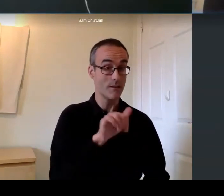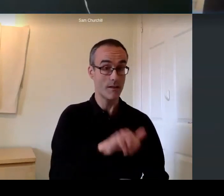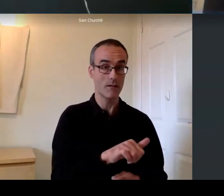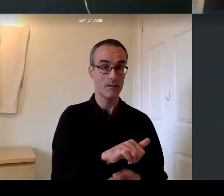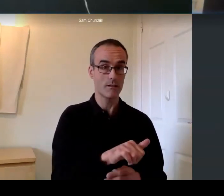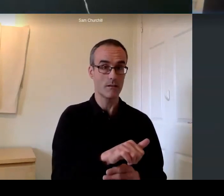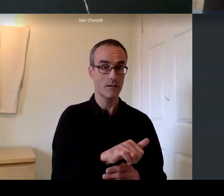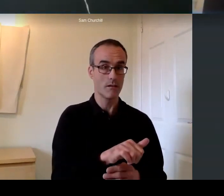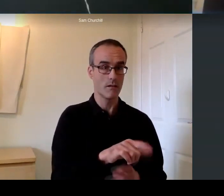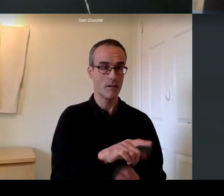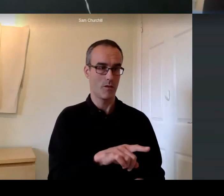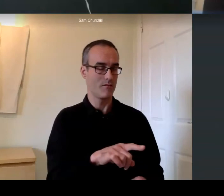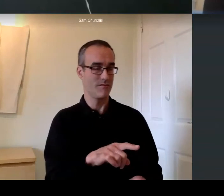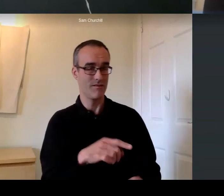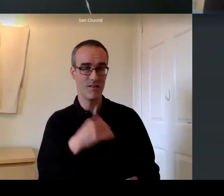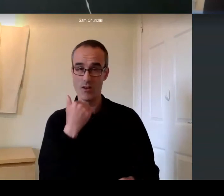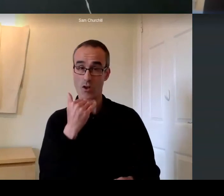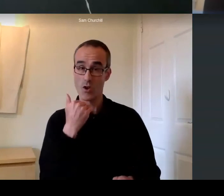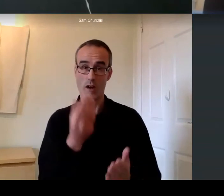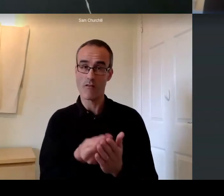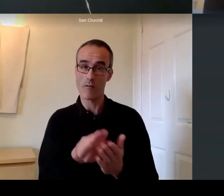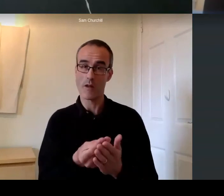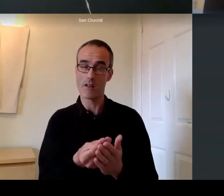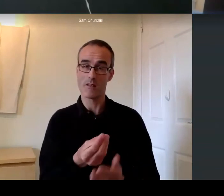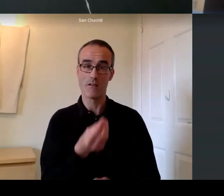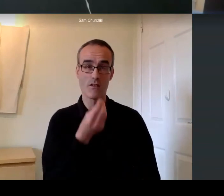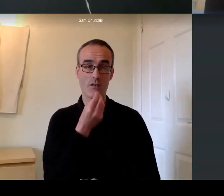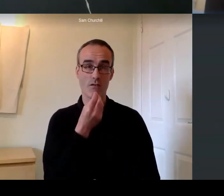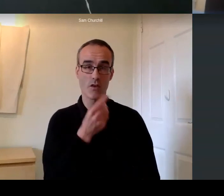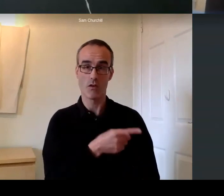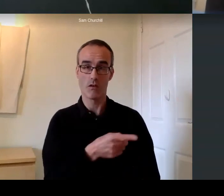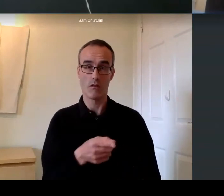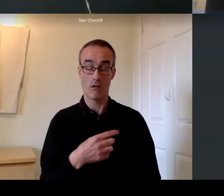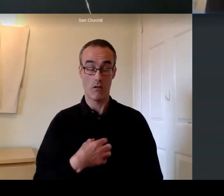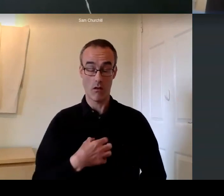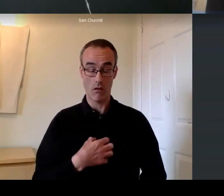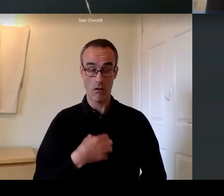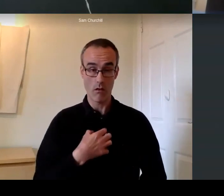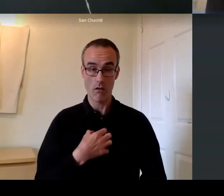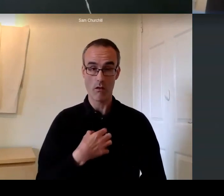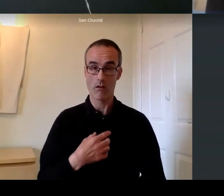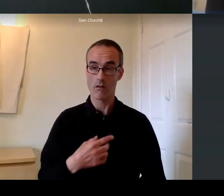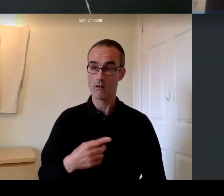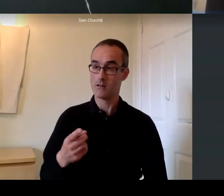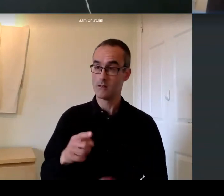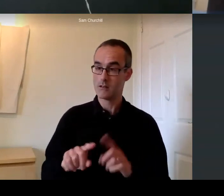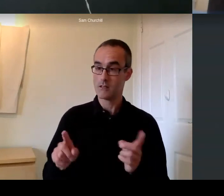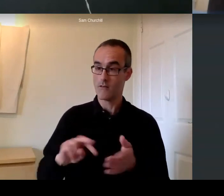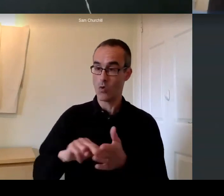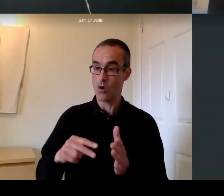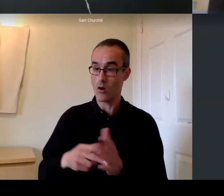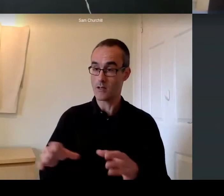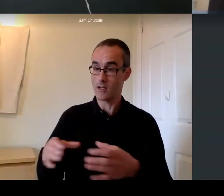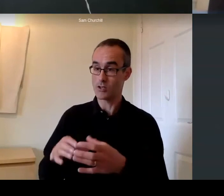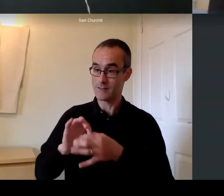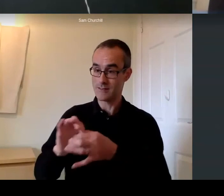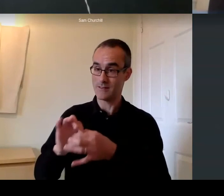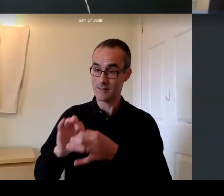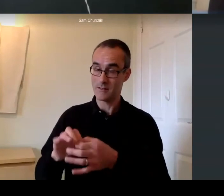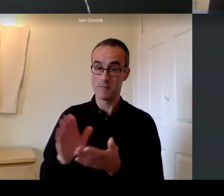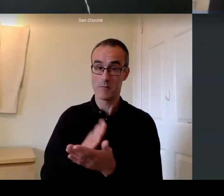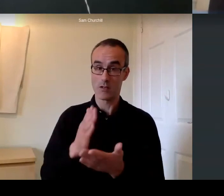shocking for us, and just engaging with various other organizations to actually make sure they had food on the table. And the other factor was, you know,